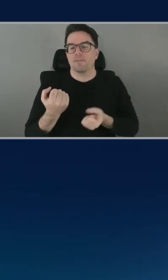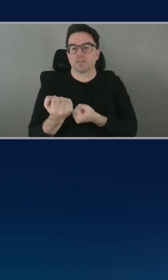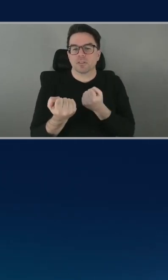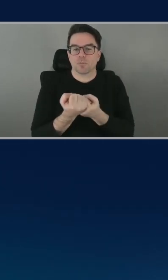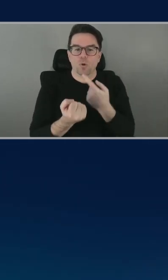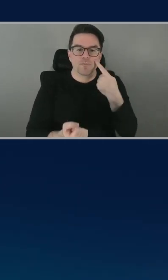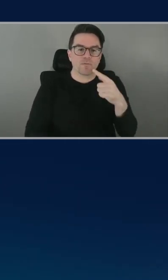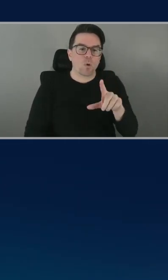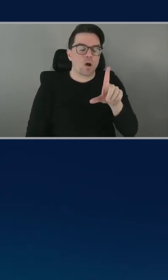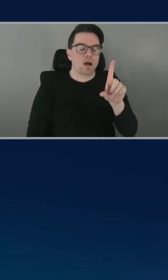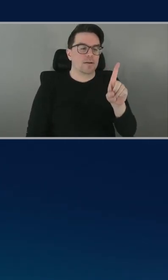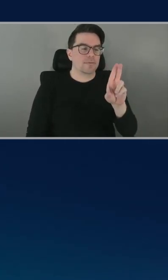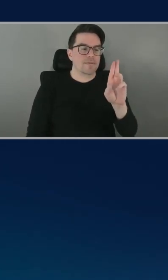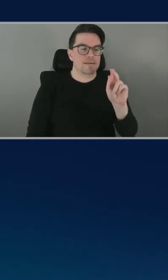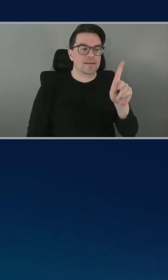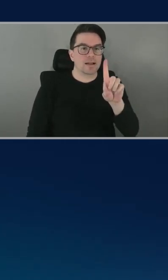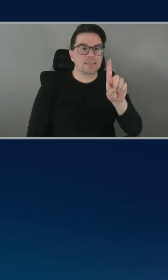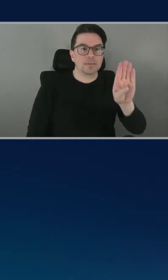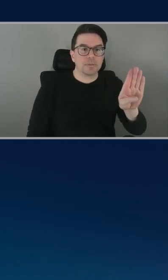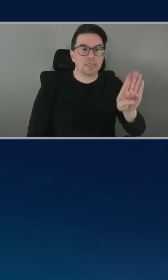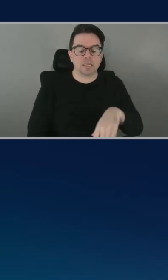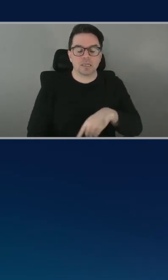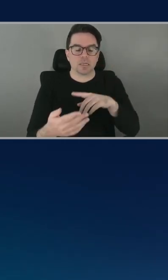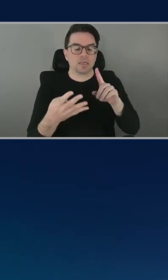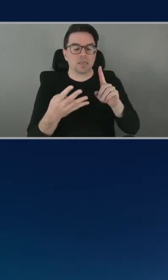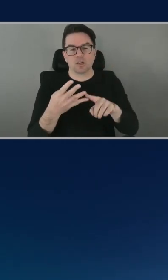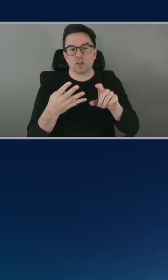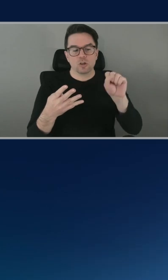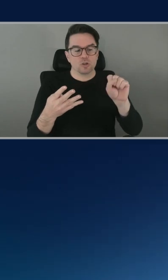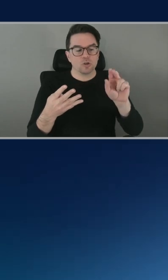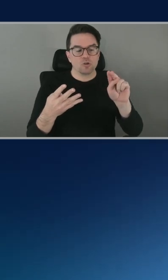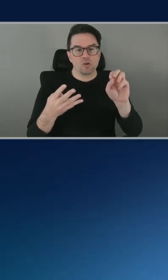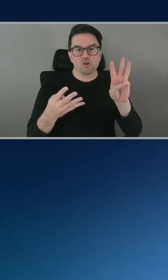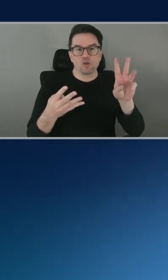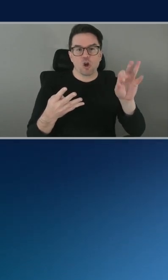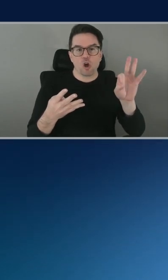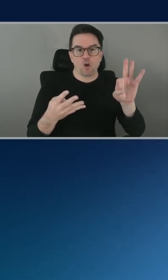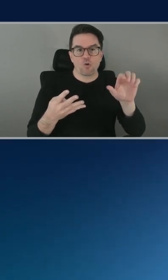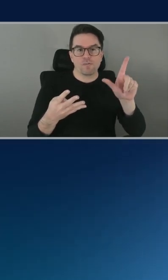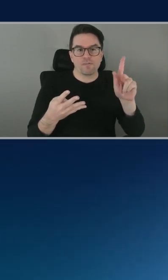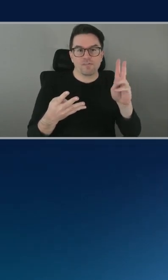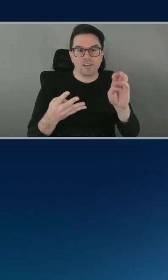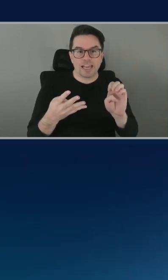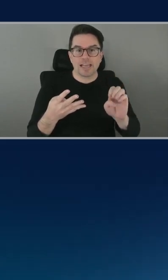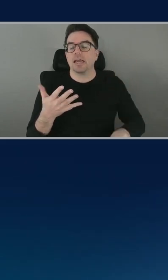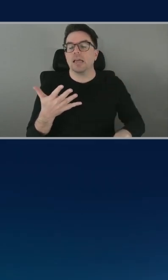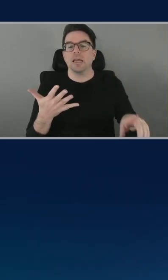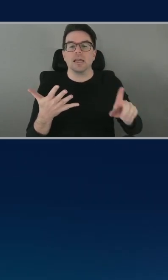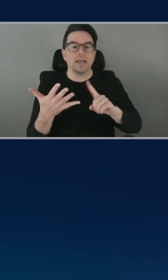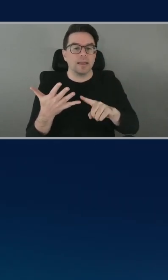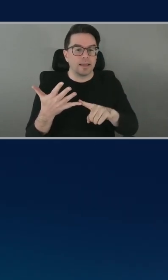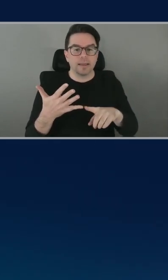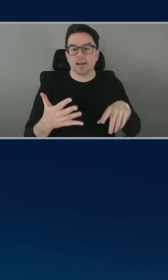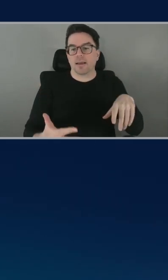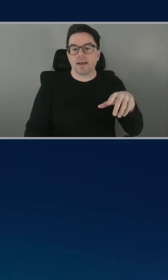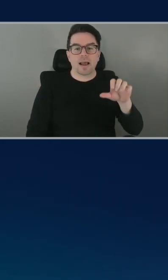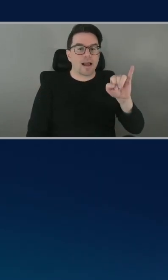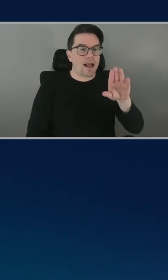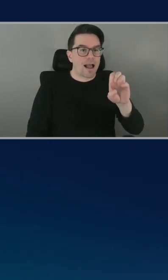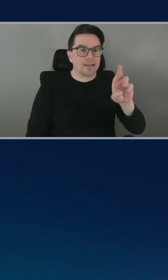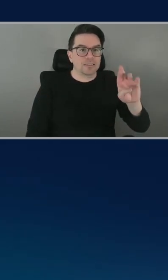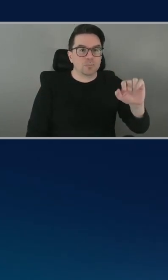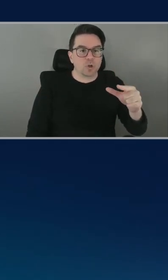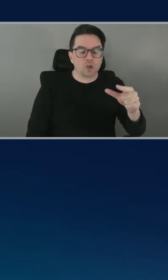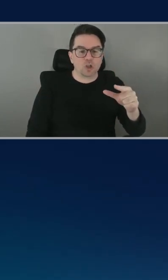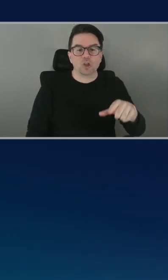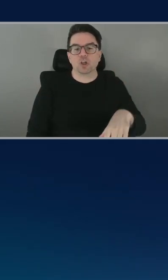DuckDB. Snowflake now supports S3 Tables through the SageMaker Lakehouse Iceberg REST Catalog endpoint, and